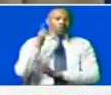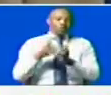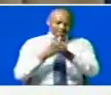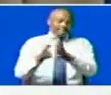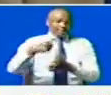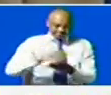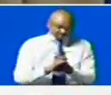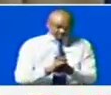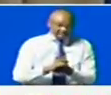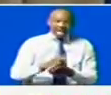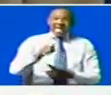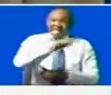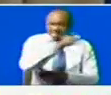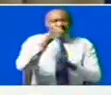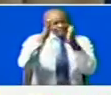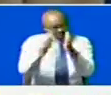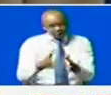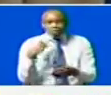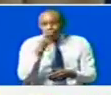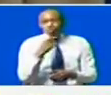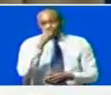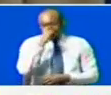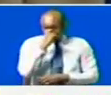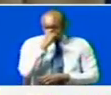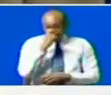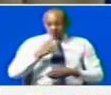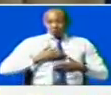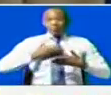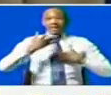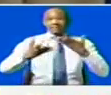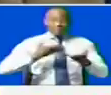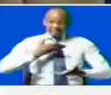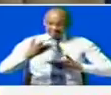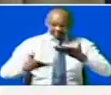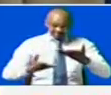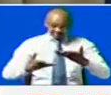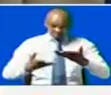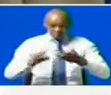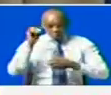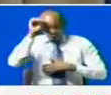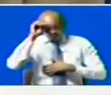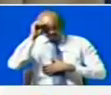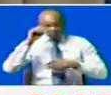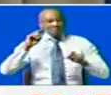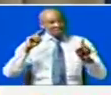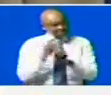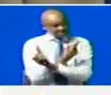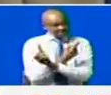And anybody who wishes to express an opinion